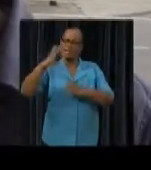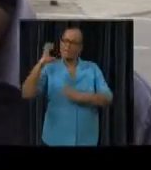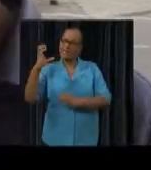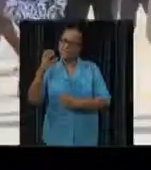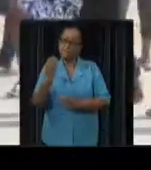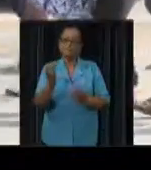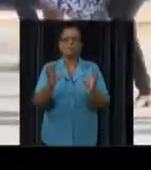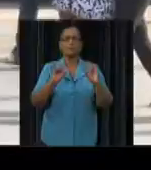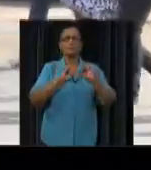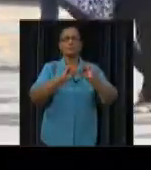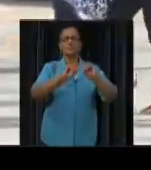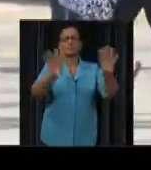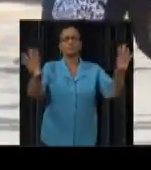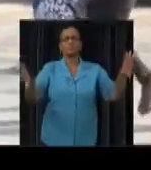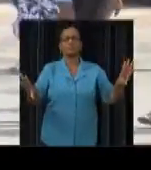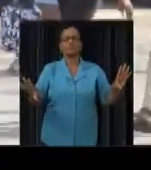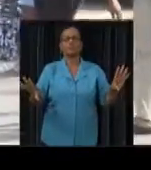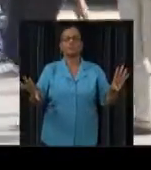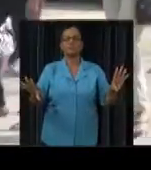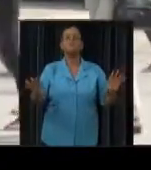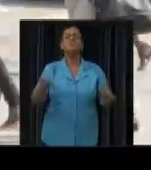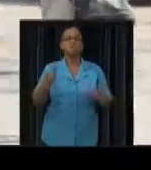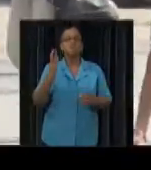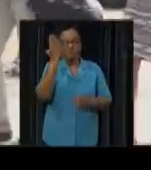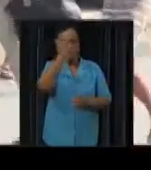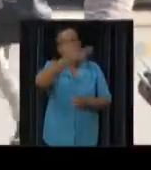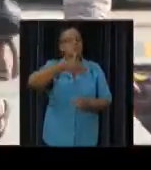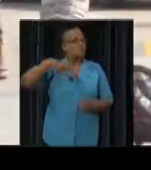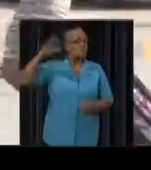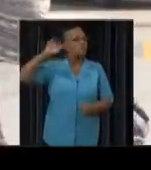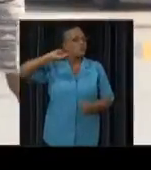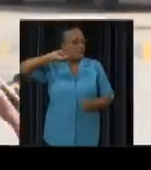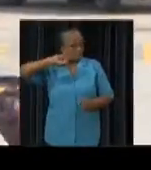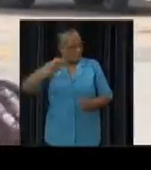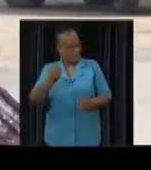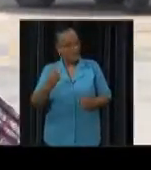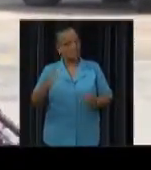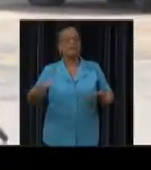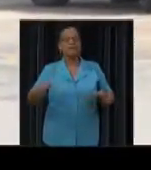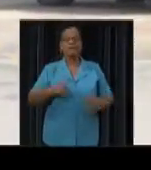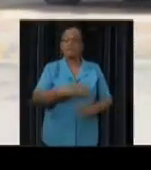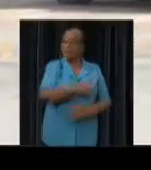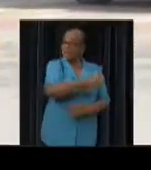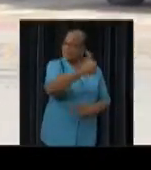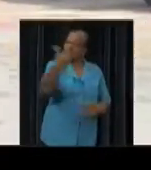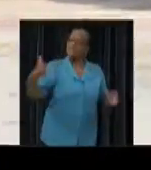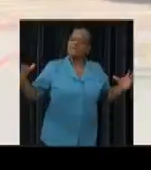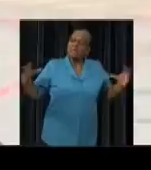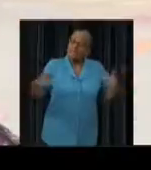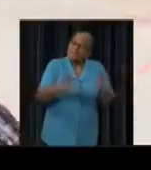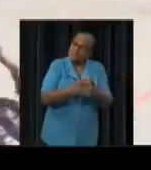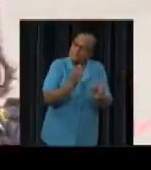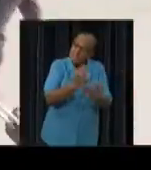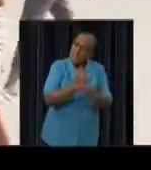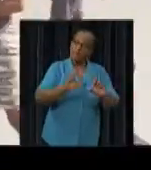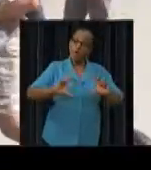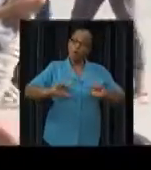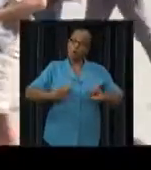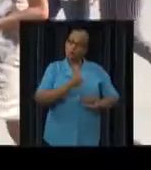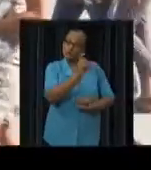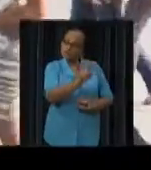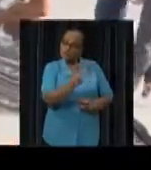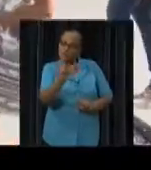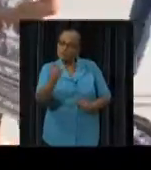Surinamese tourism sector in the Caribbean. He said that Suriname can make it if we are all working